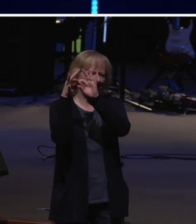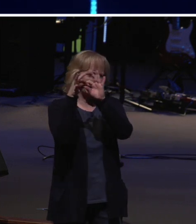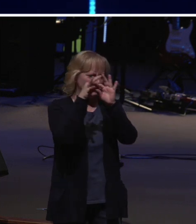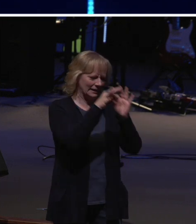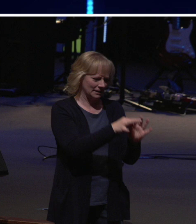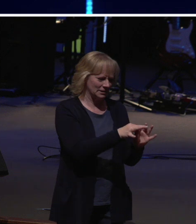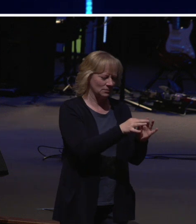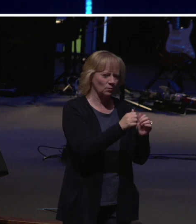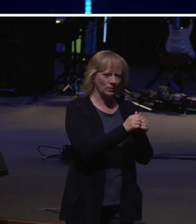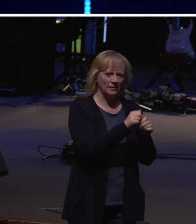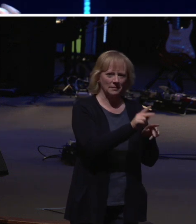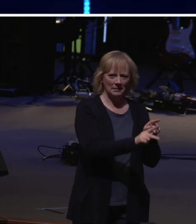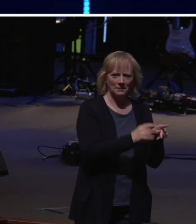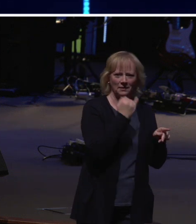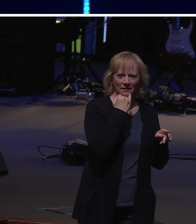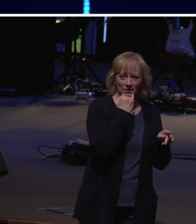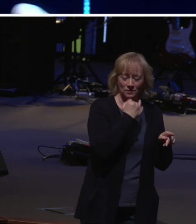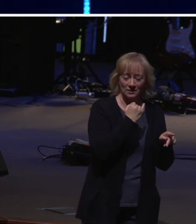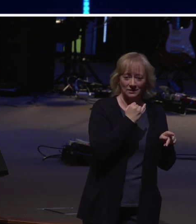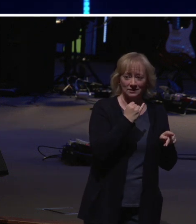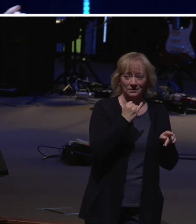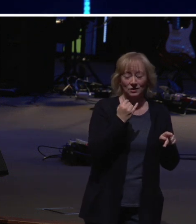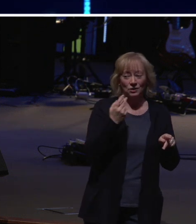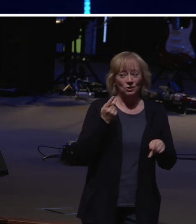people of Israel.